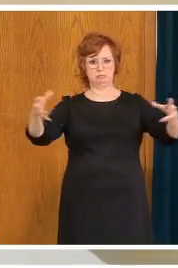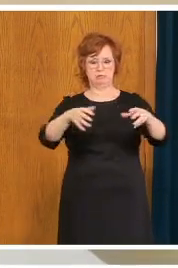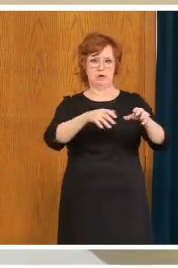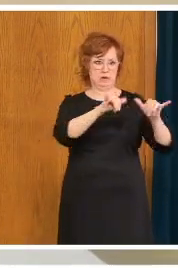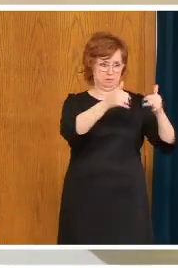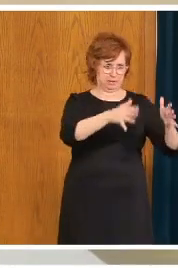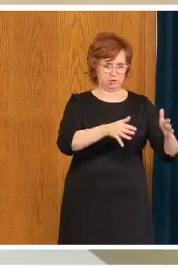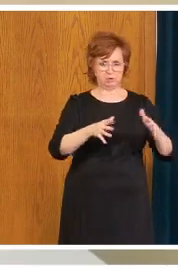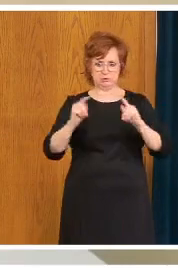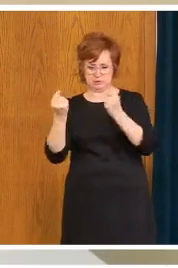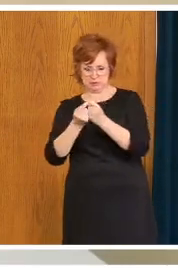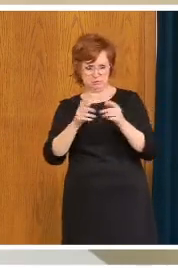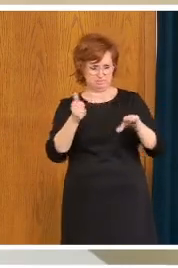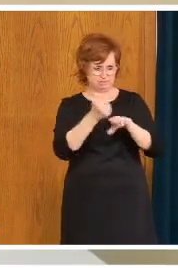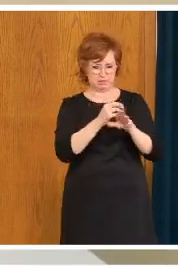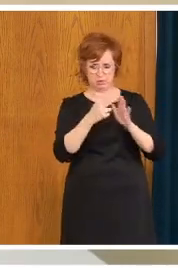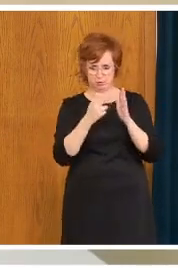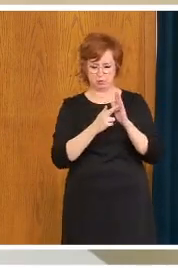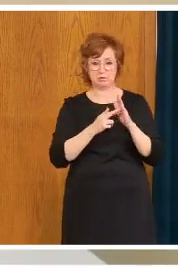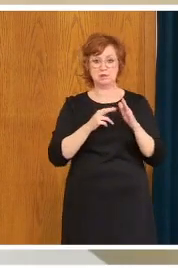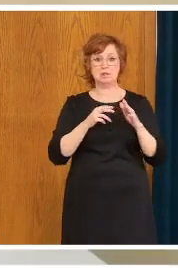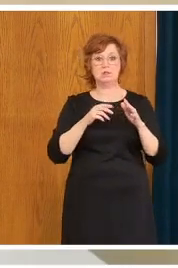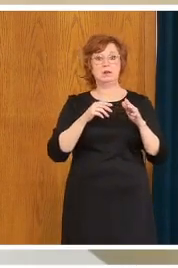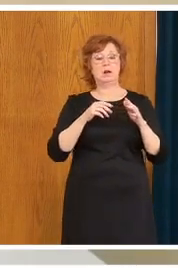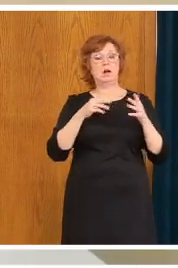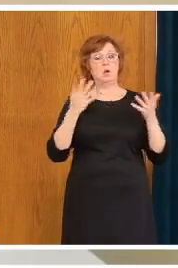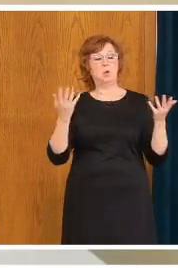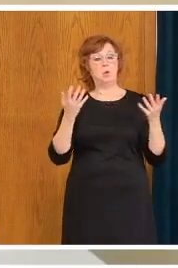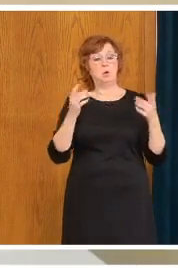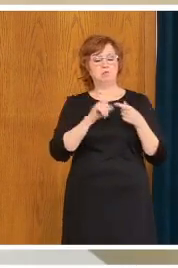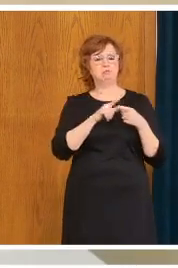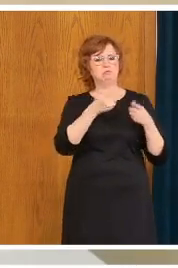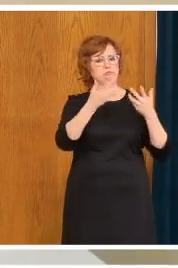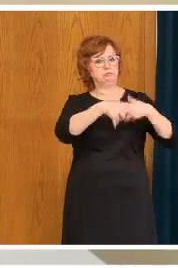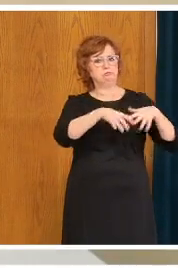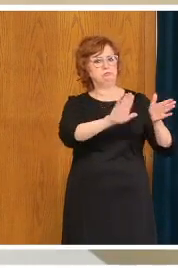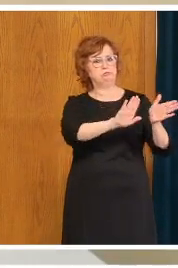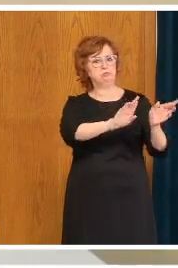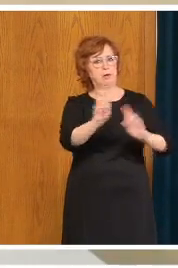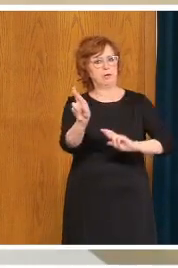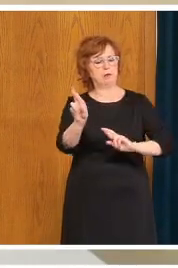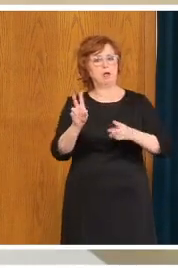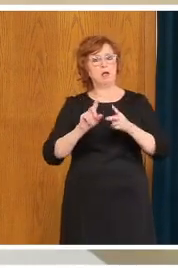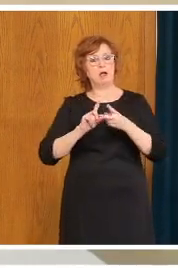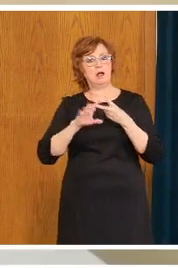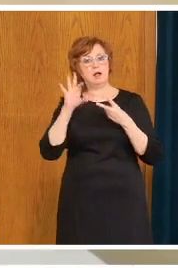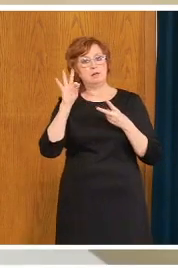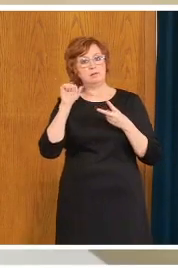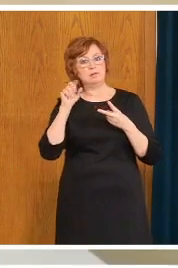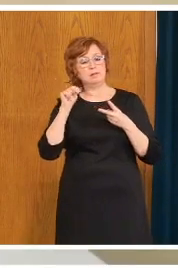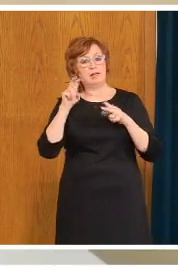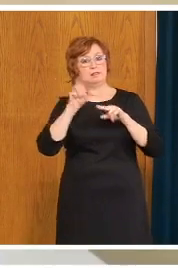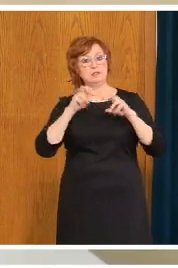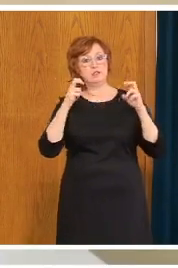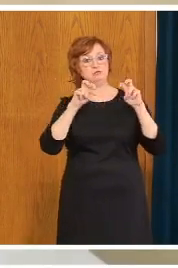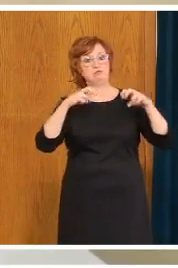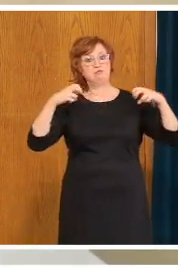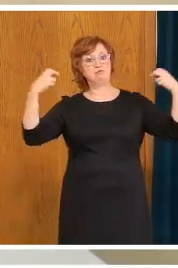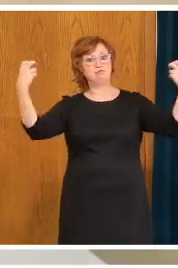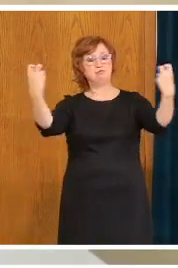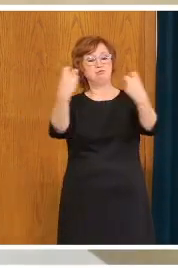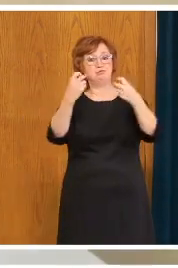limits, both in the Mosaic Stadium, I think again we will, and that same would apply to other events. We again have to look